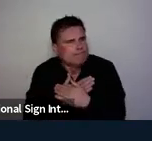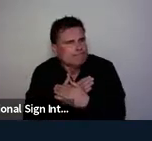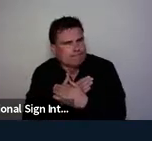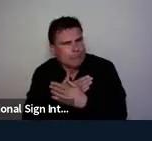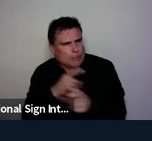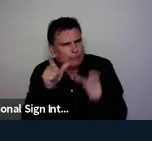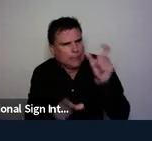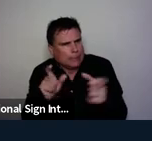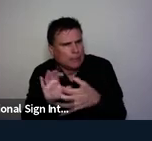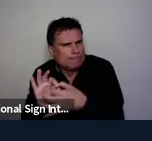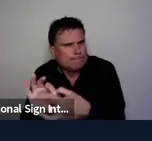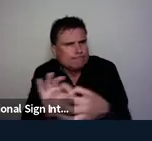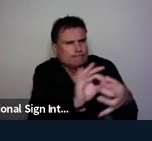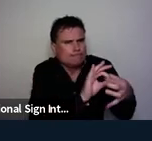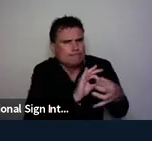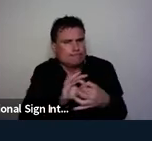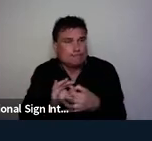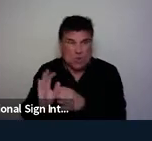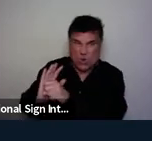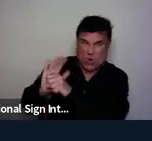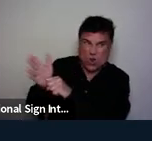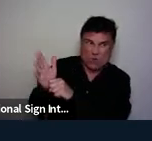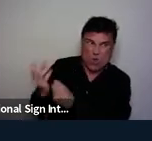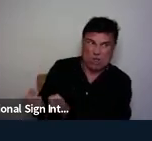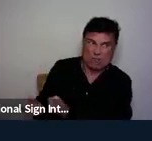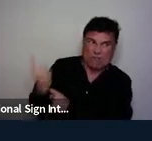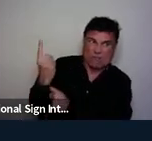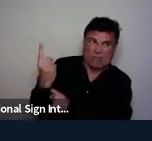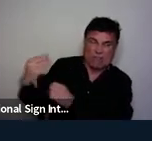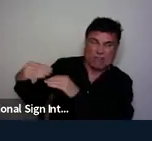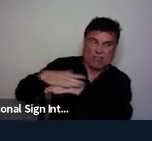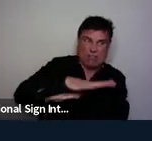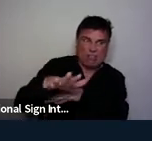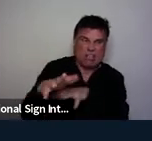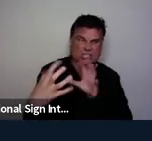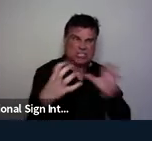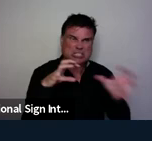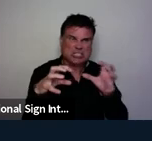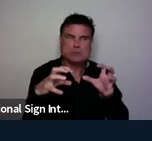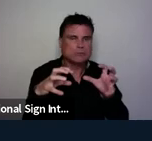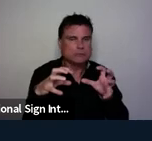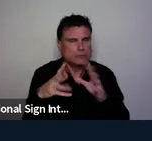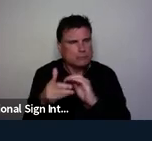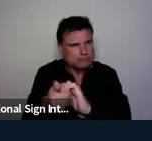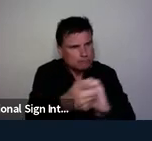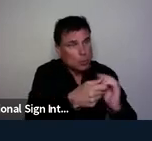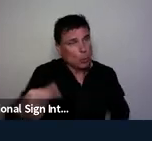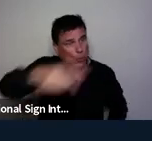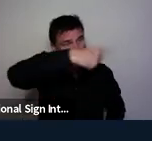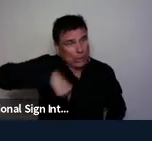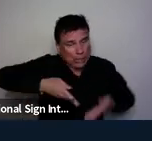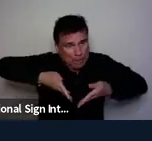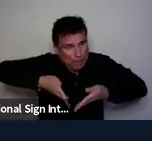us realize that indeed, all human beings are born equal. We all can feel what is happy, we all can feel what is